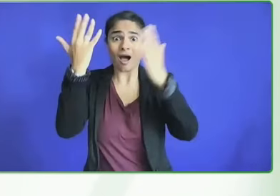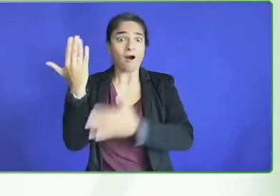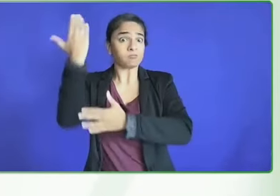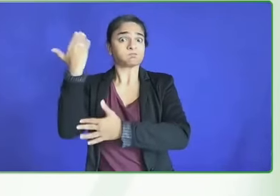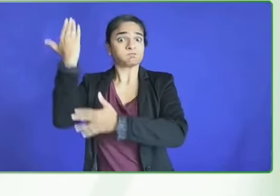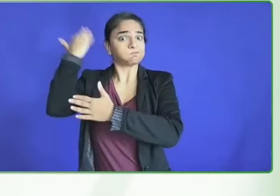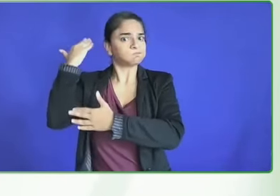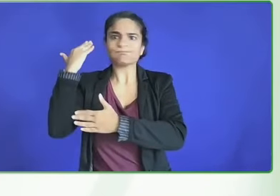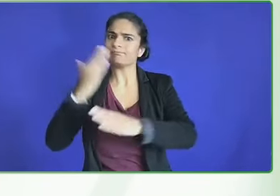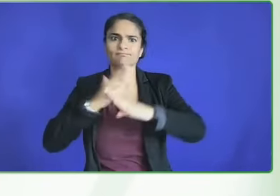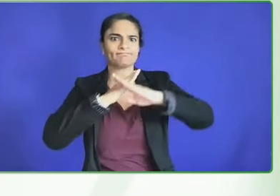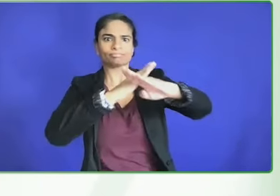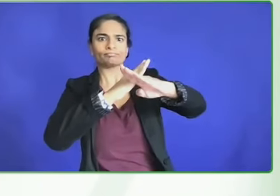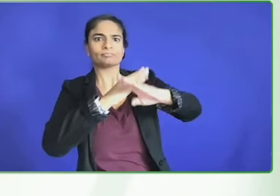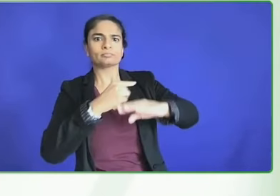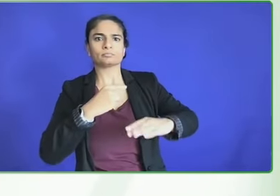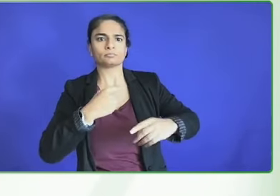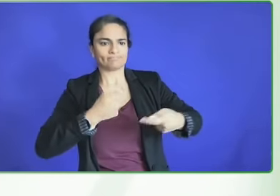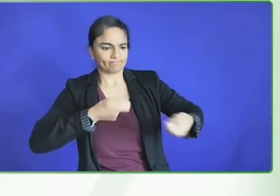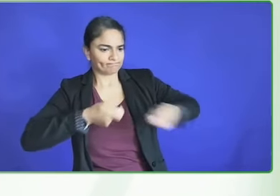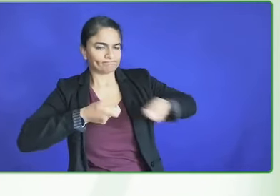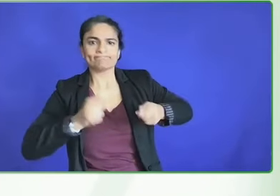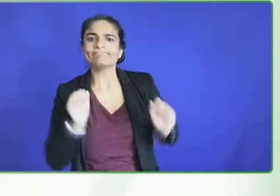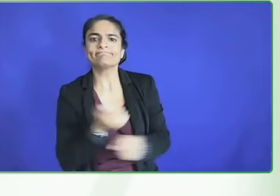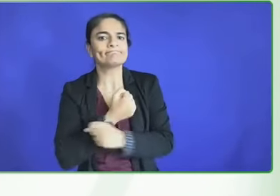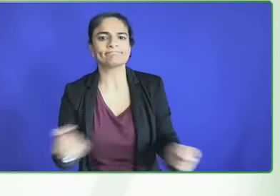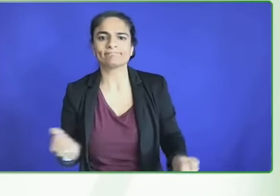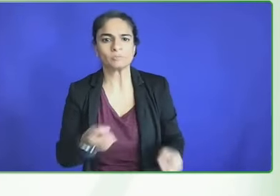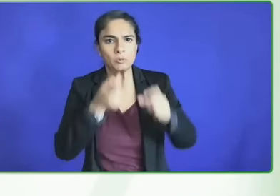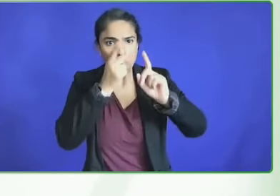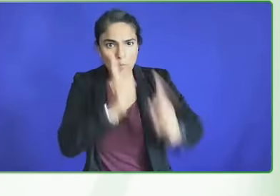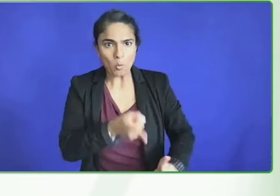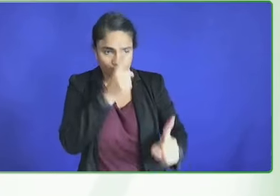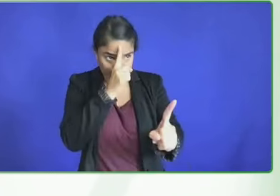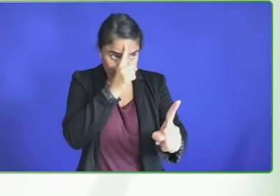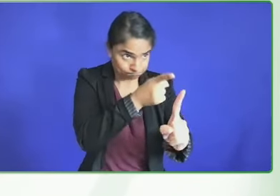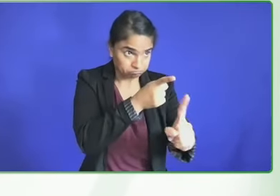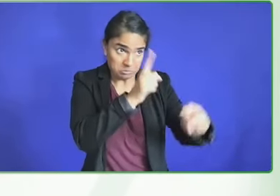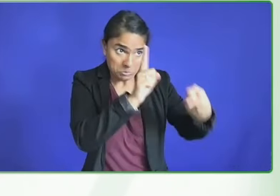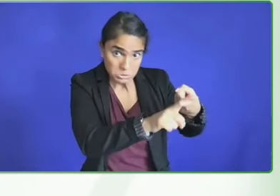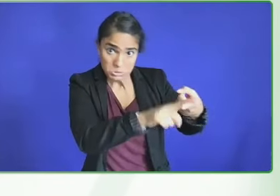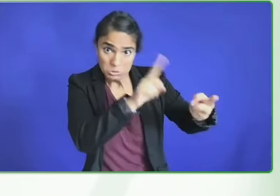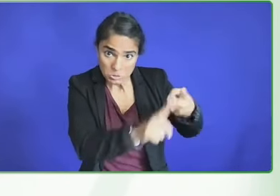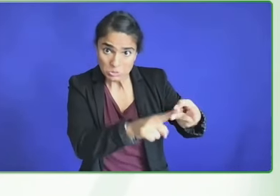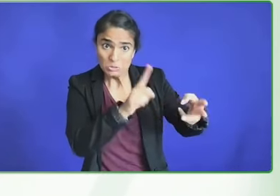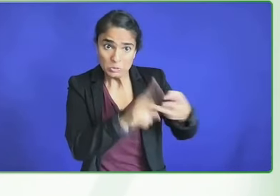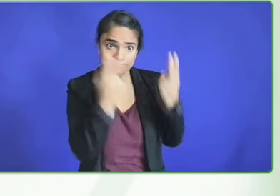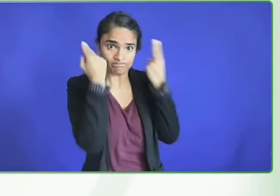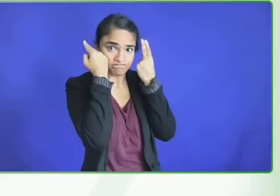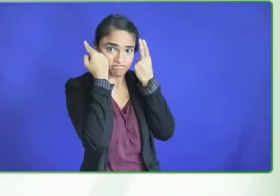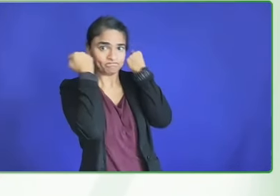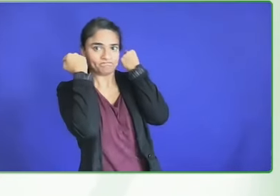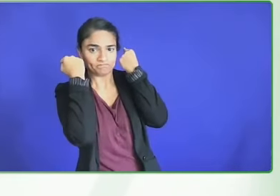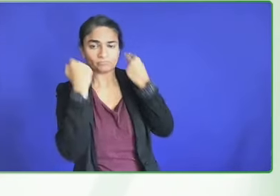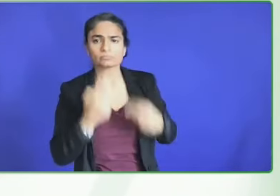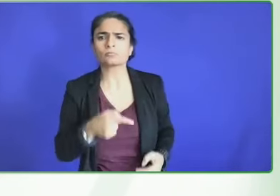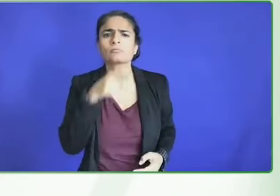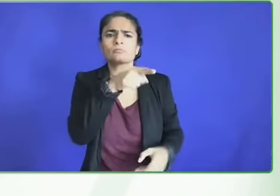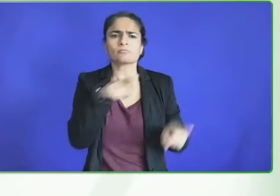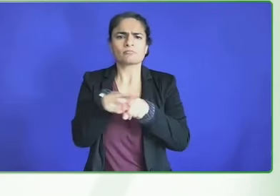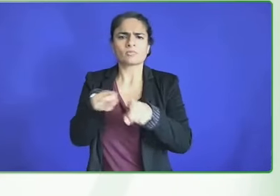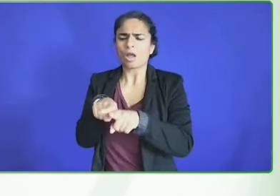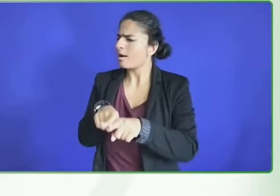Now, I just want to make sure I'm on the right slides. It is a similar to what might be referred to as